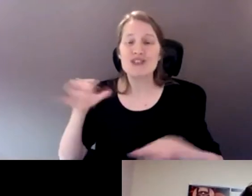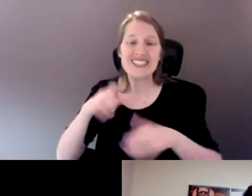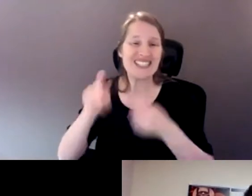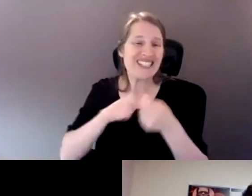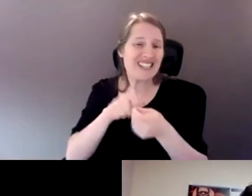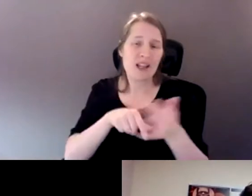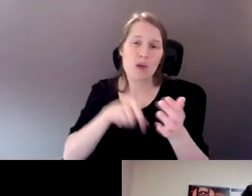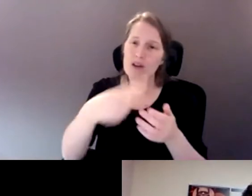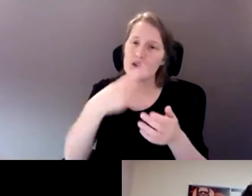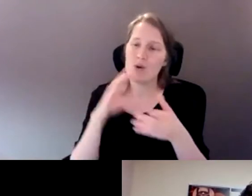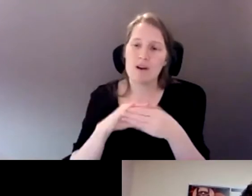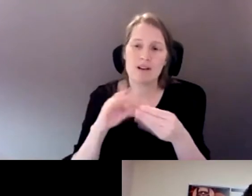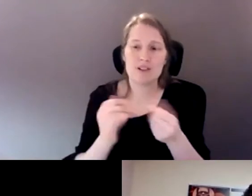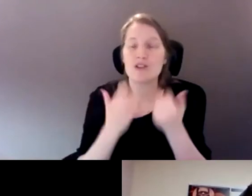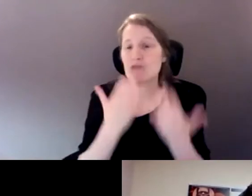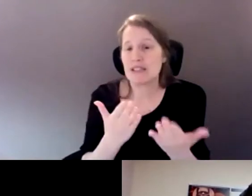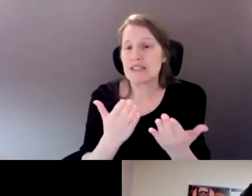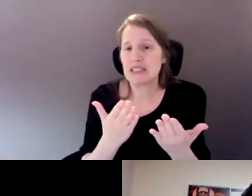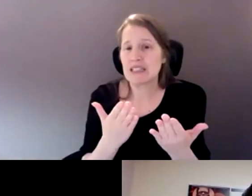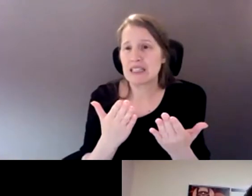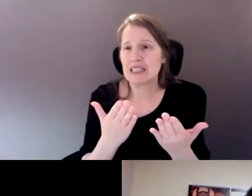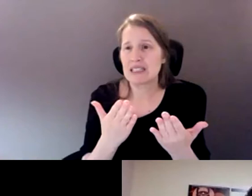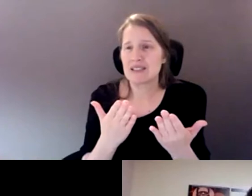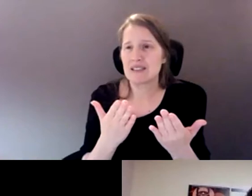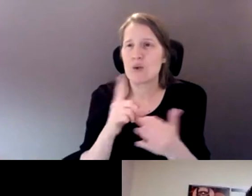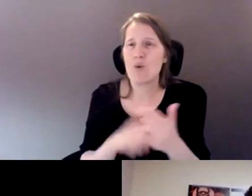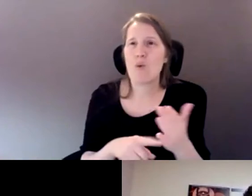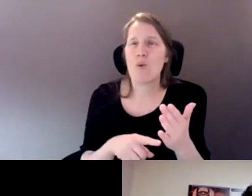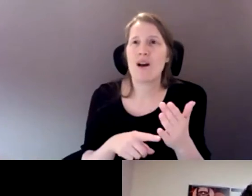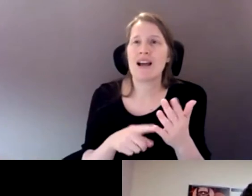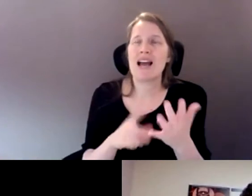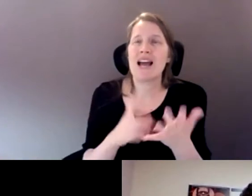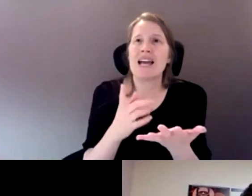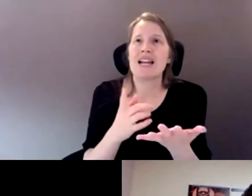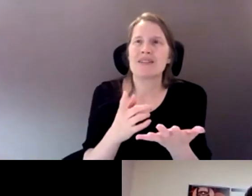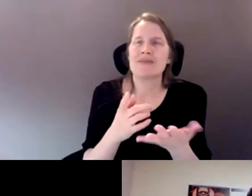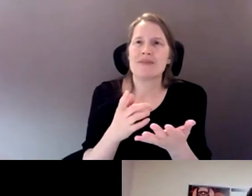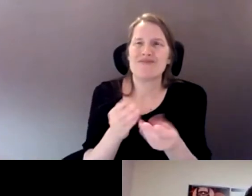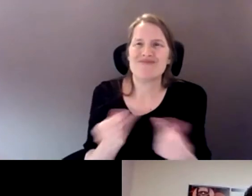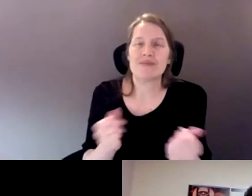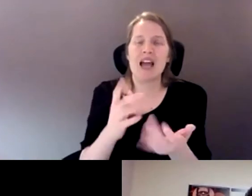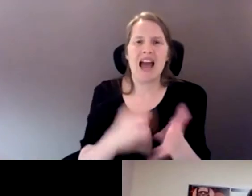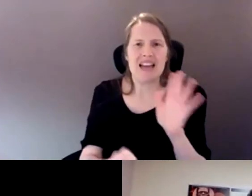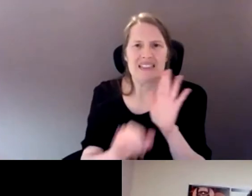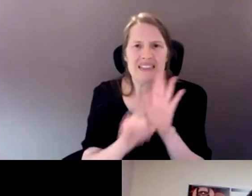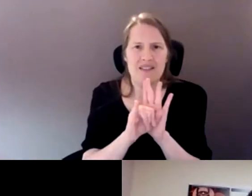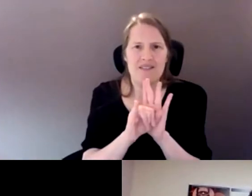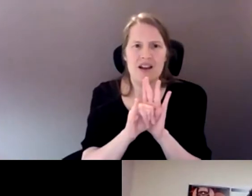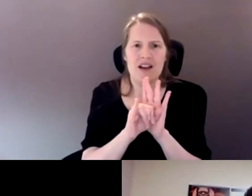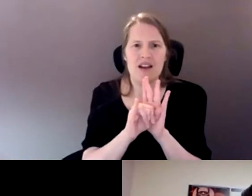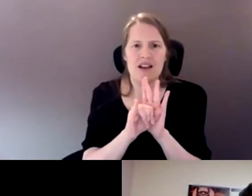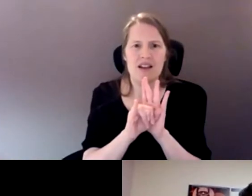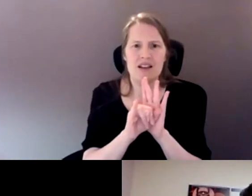are suggesting, I think, is the antidote, which is to identify where